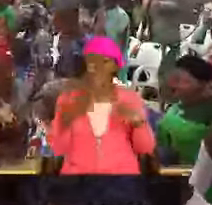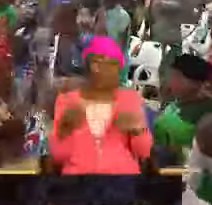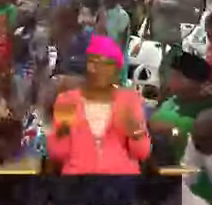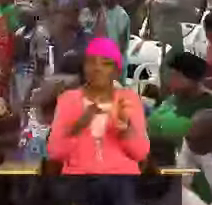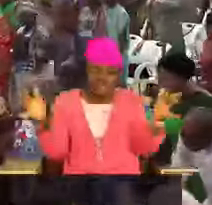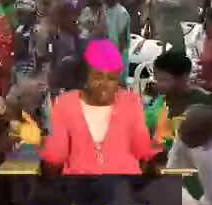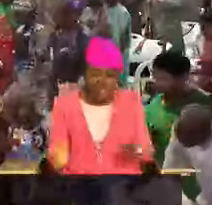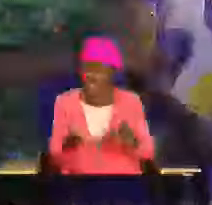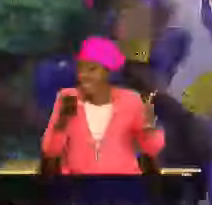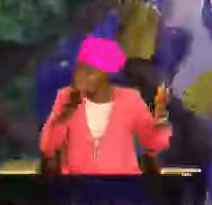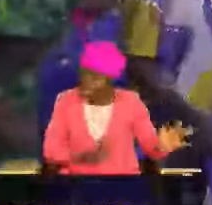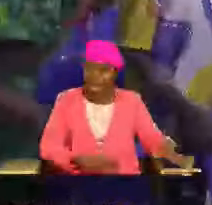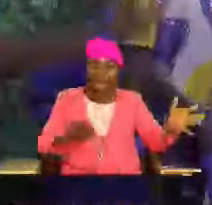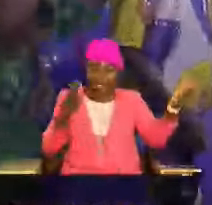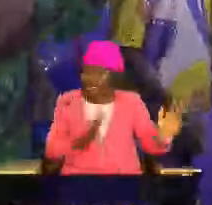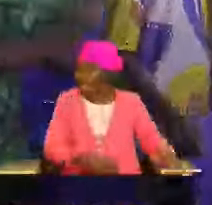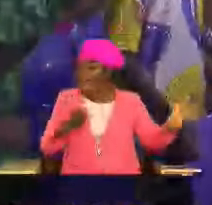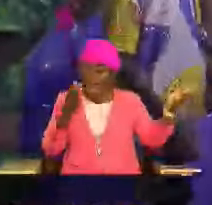Jesus